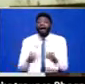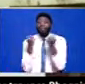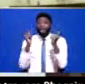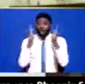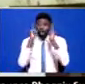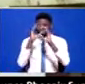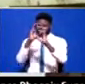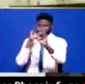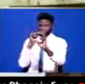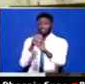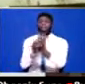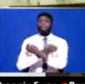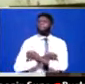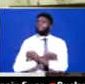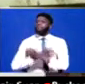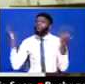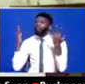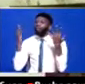Na papo hapo